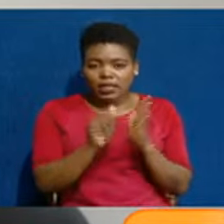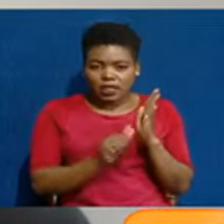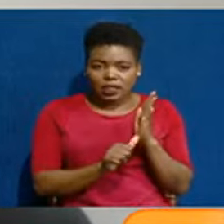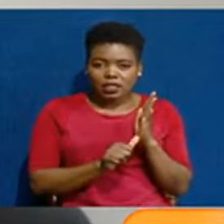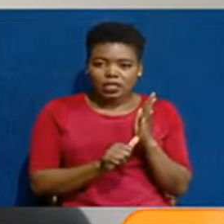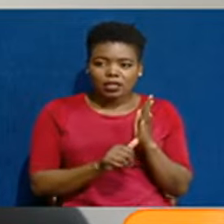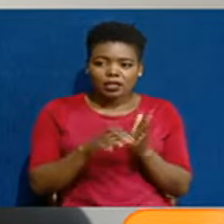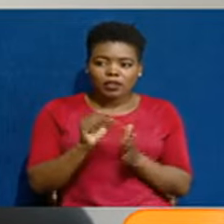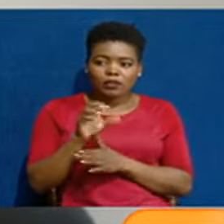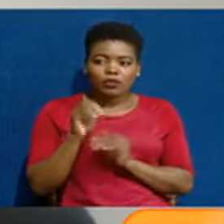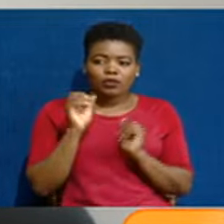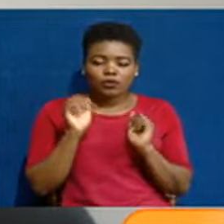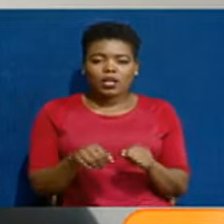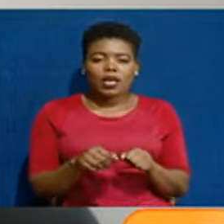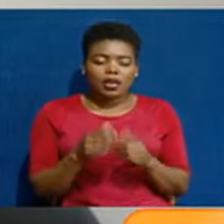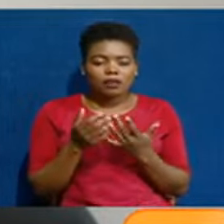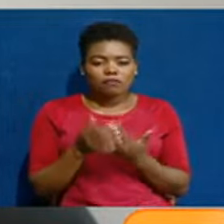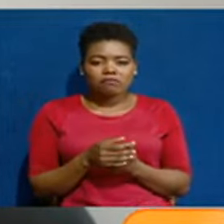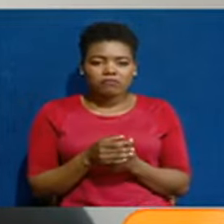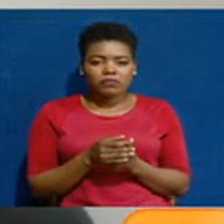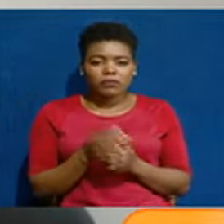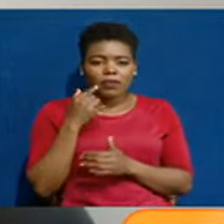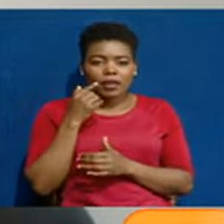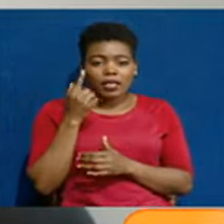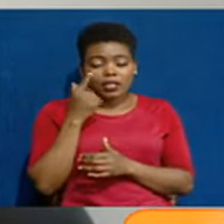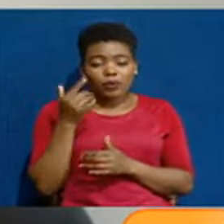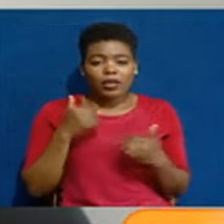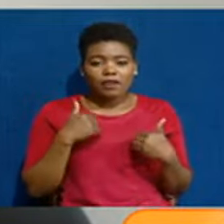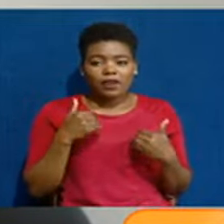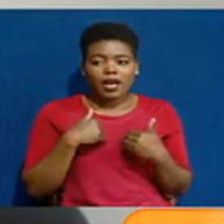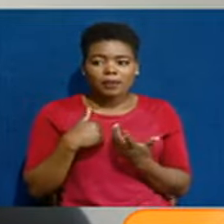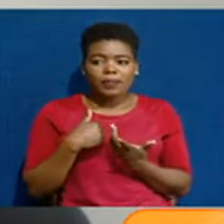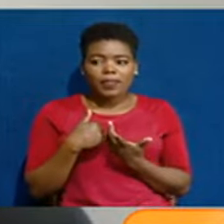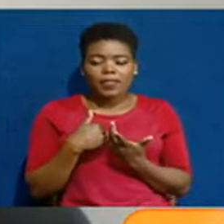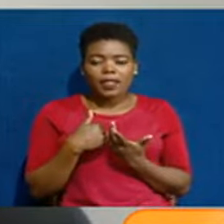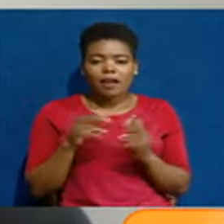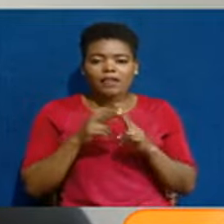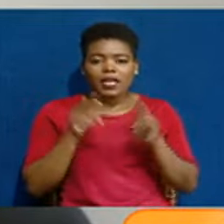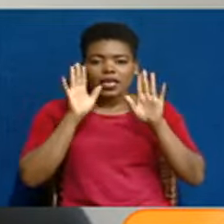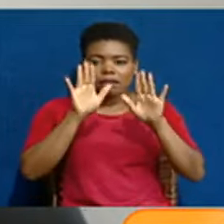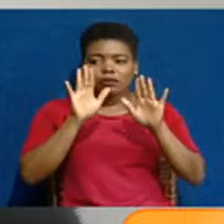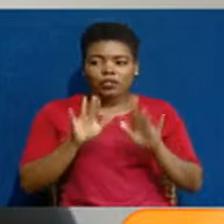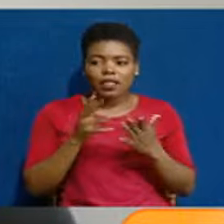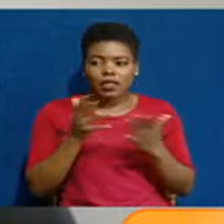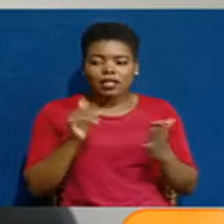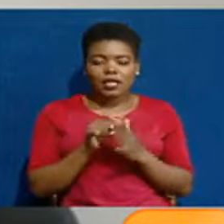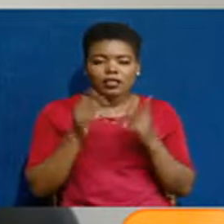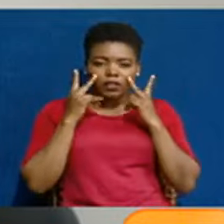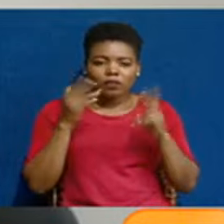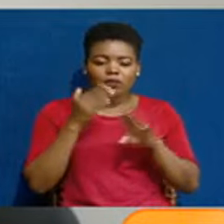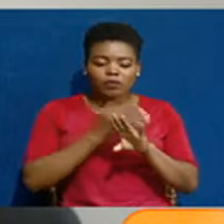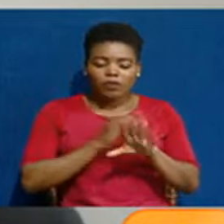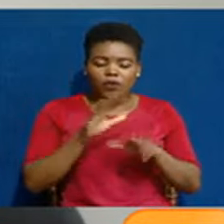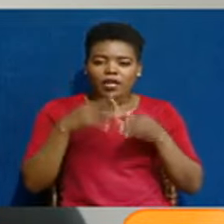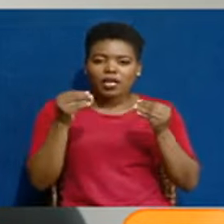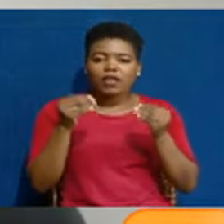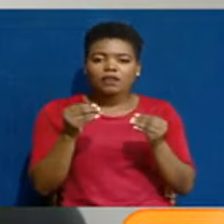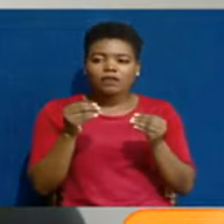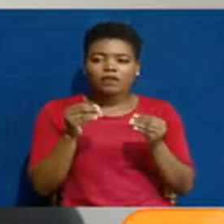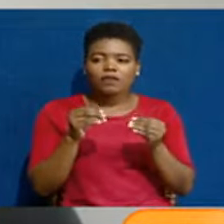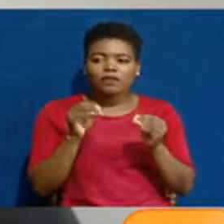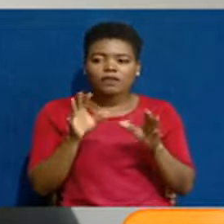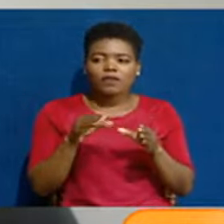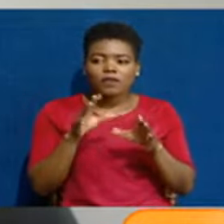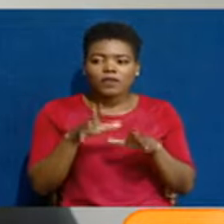of assume that there's a critical mass that they'll be able to, that they are looking at before they even publicize